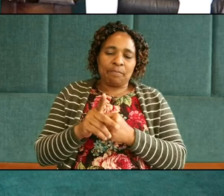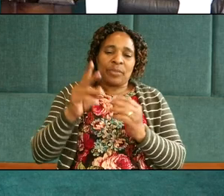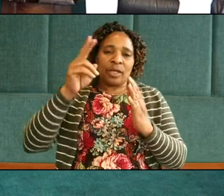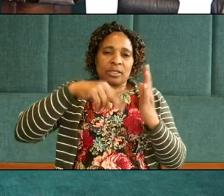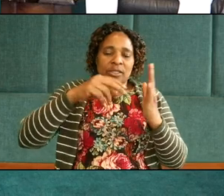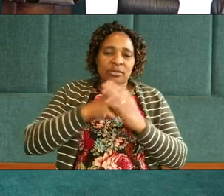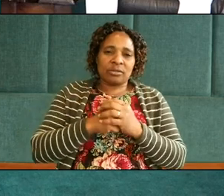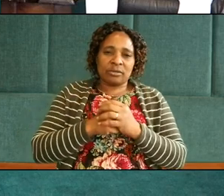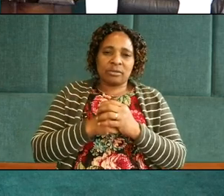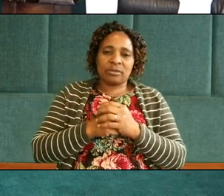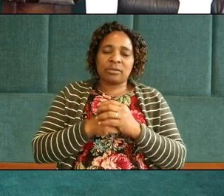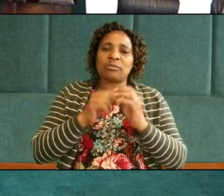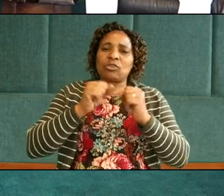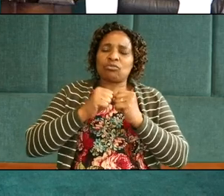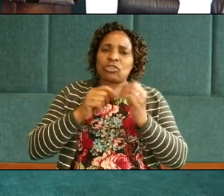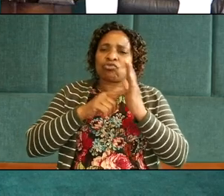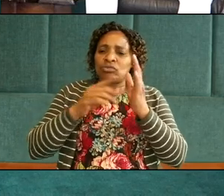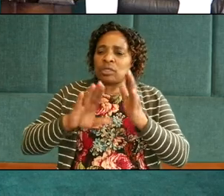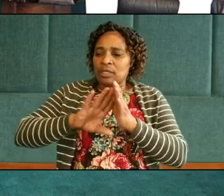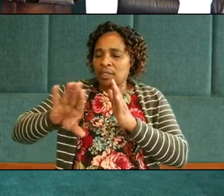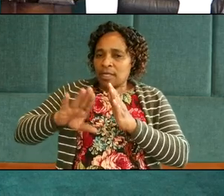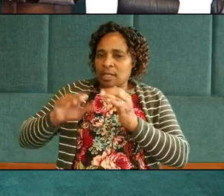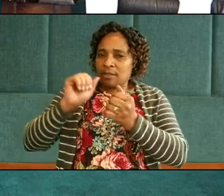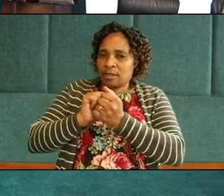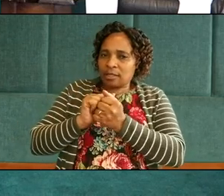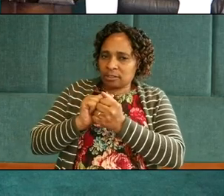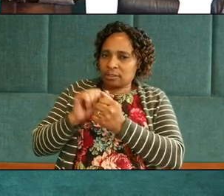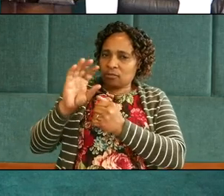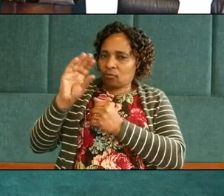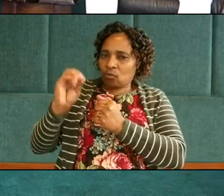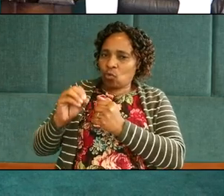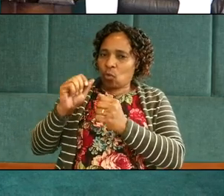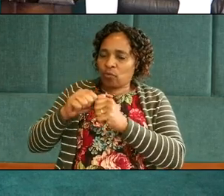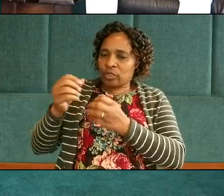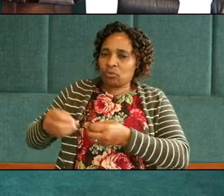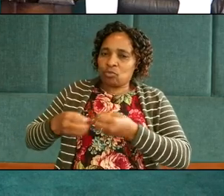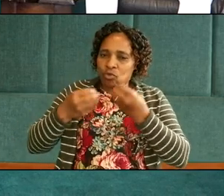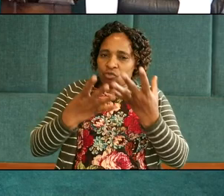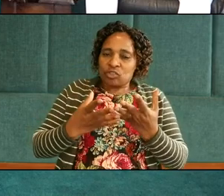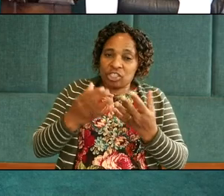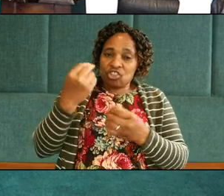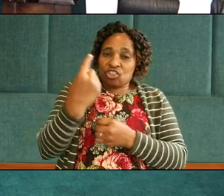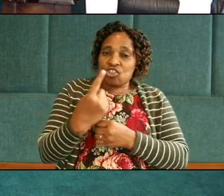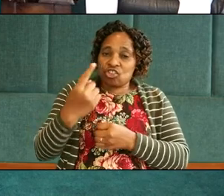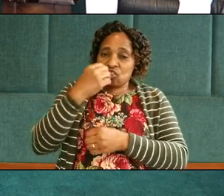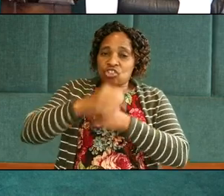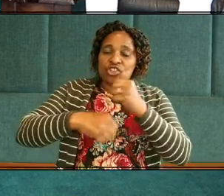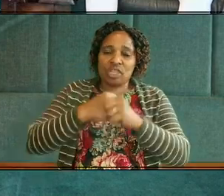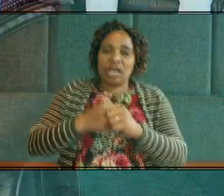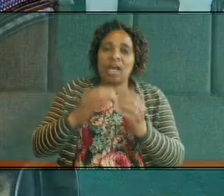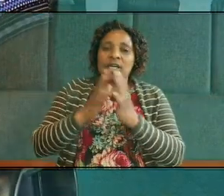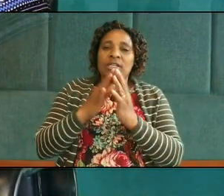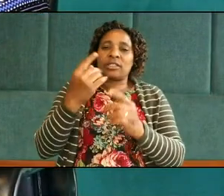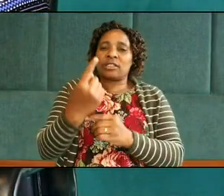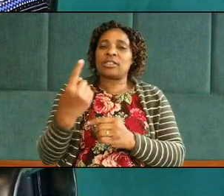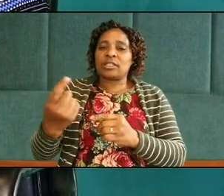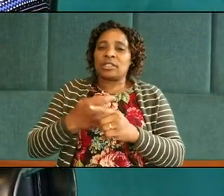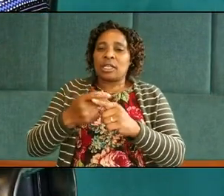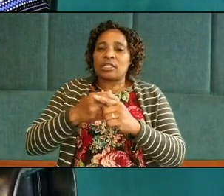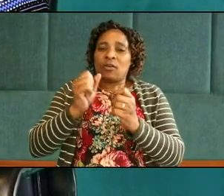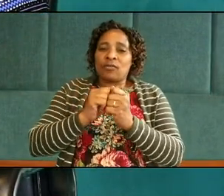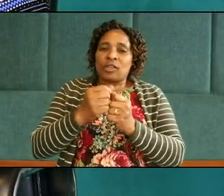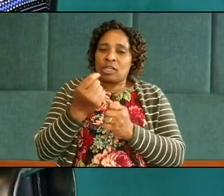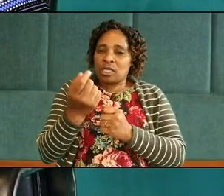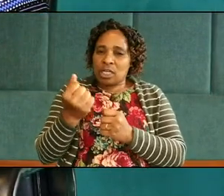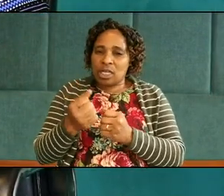reads, "Be sure to set aside a tenth of all that your fields produce each year. Eat the tithe of your grain,